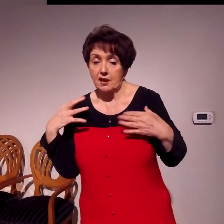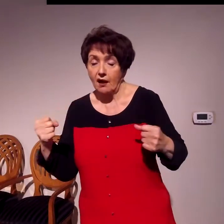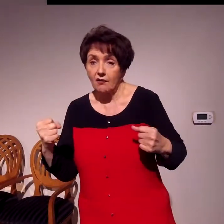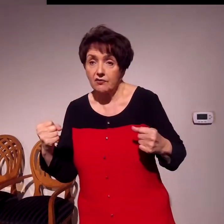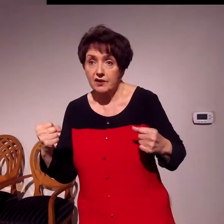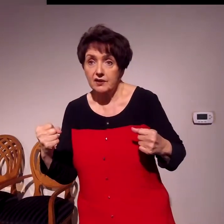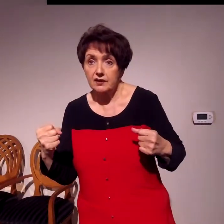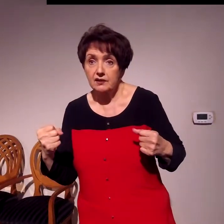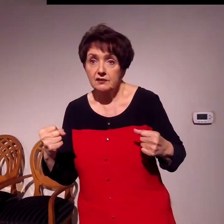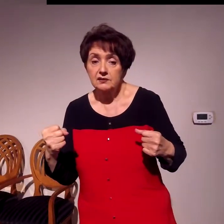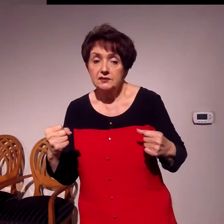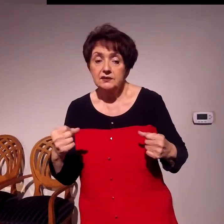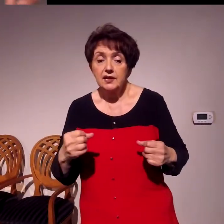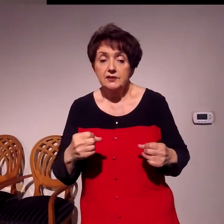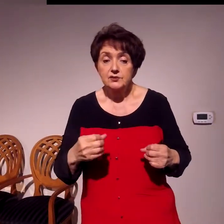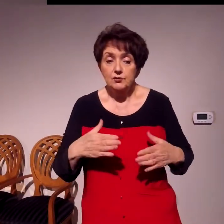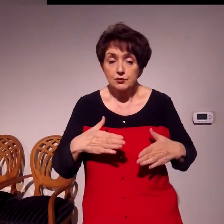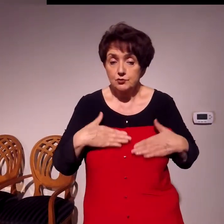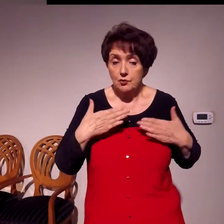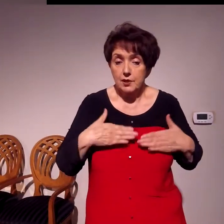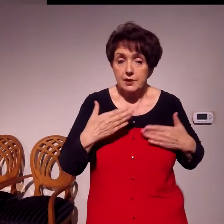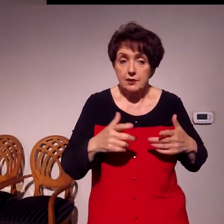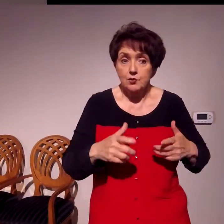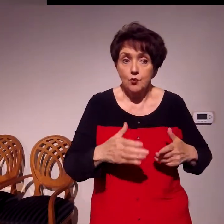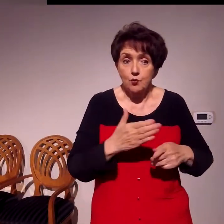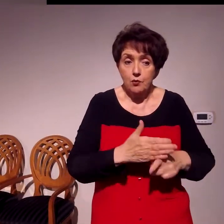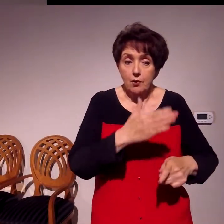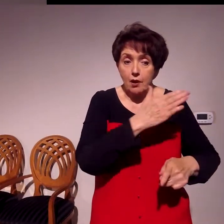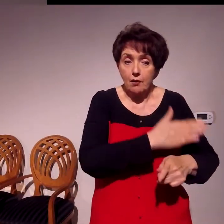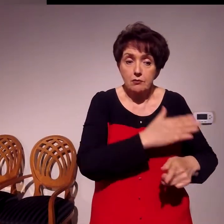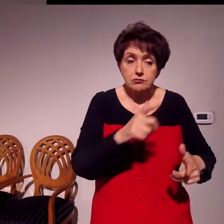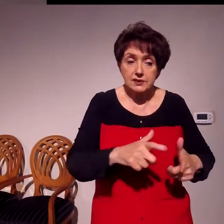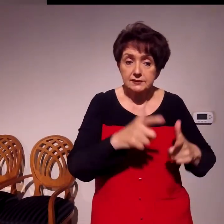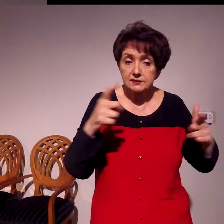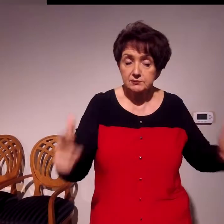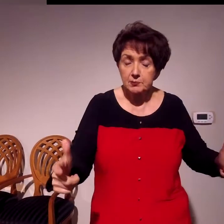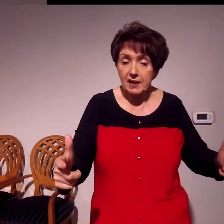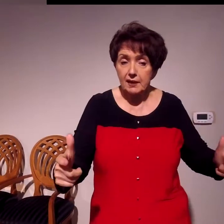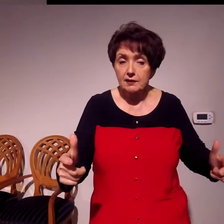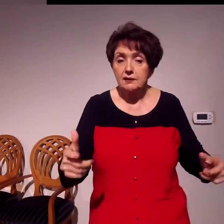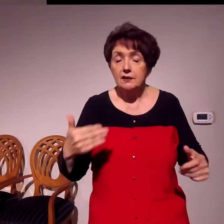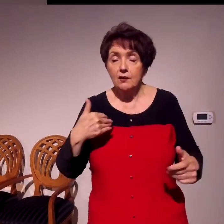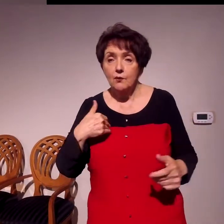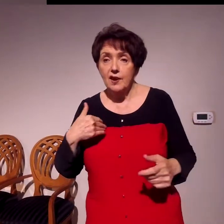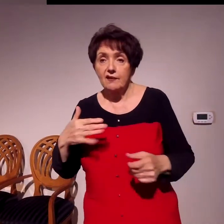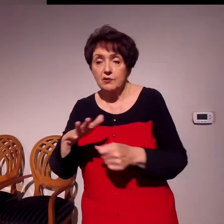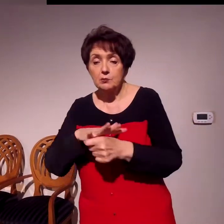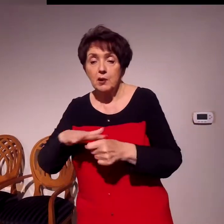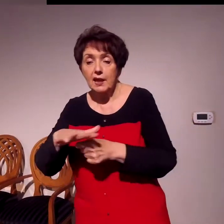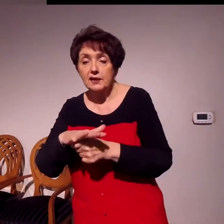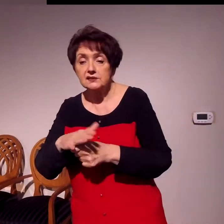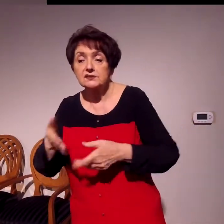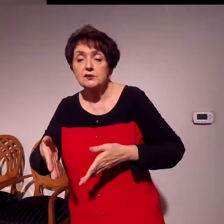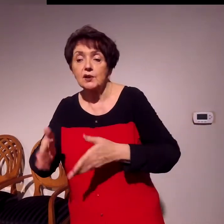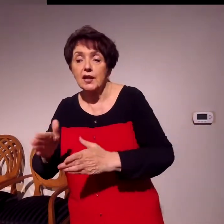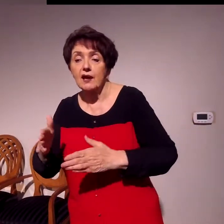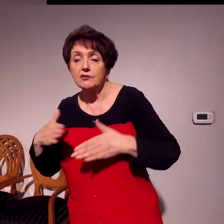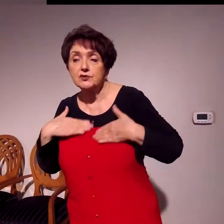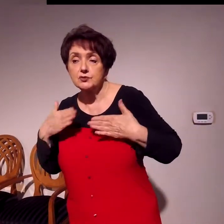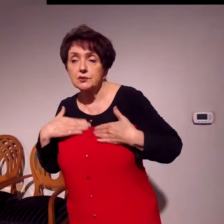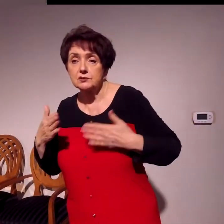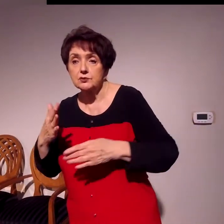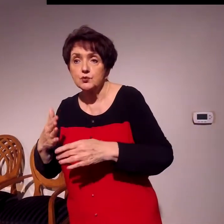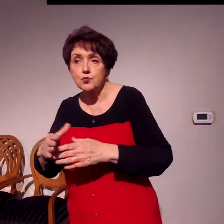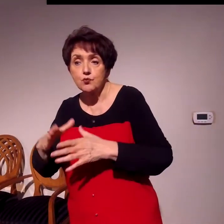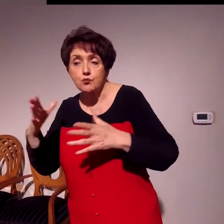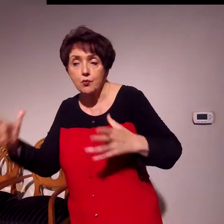can expand, so that we have a place to live in and let that joy grow, we really do have to look